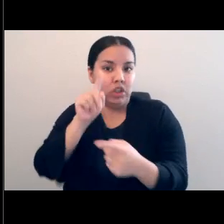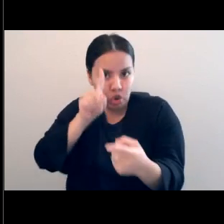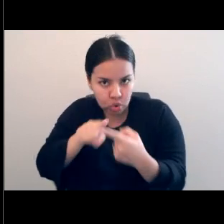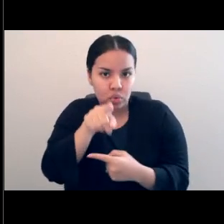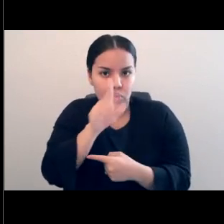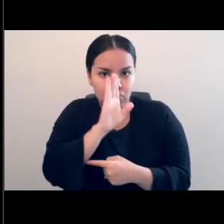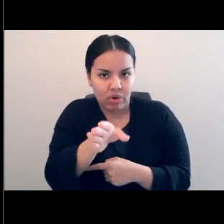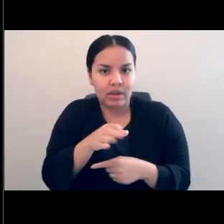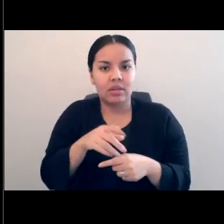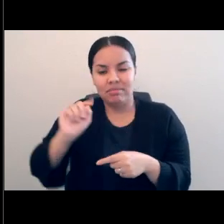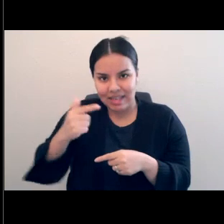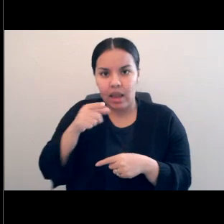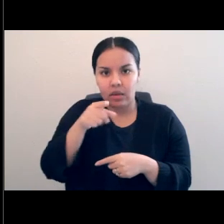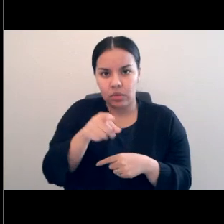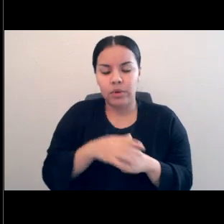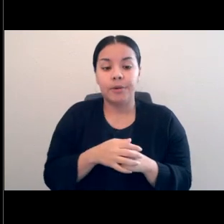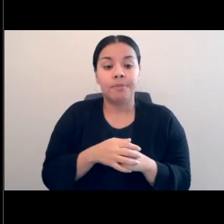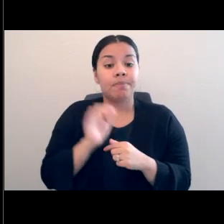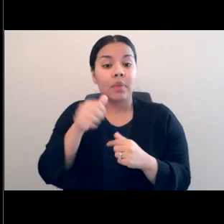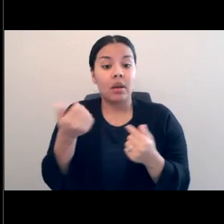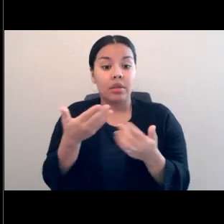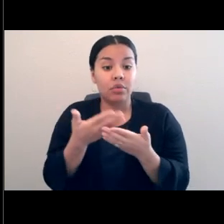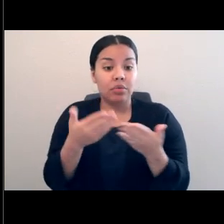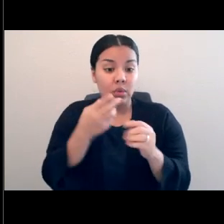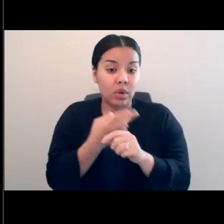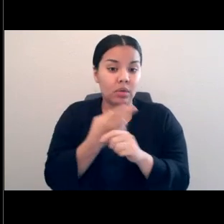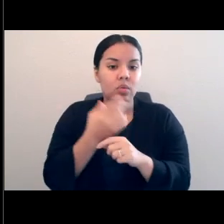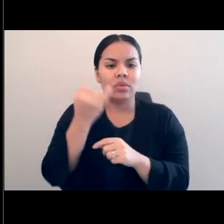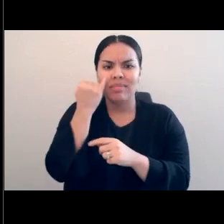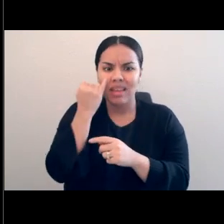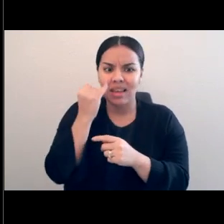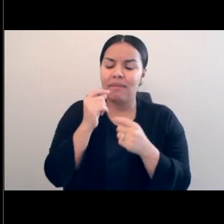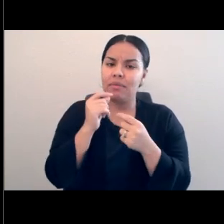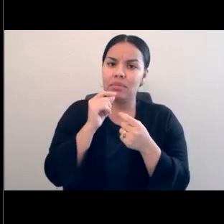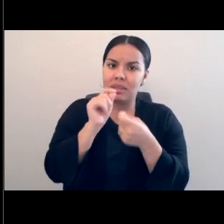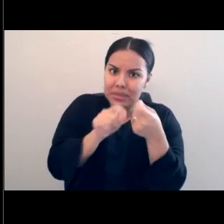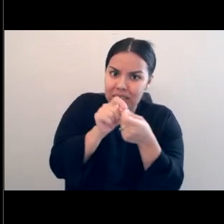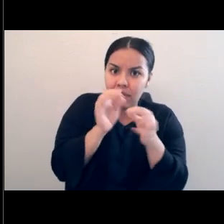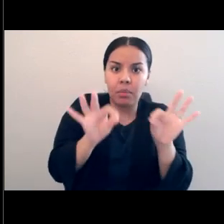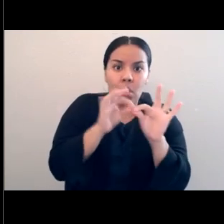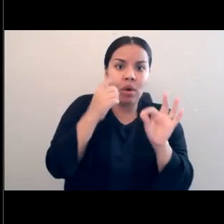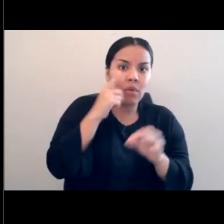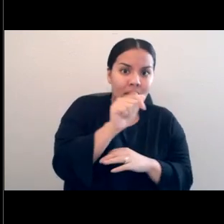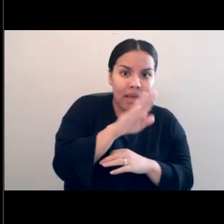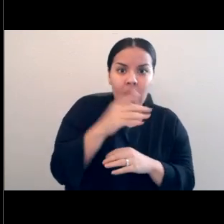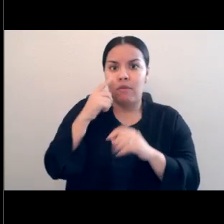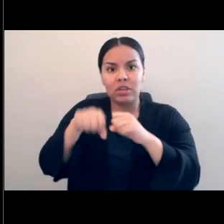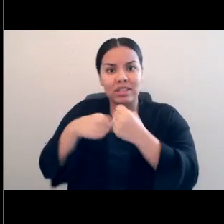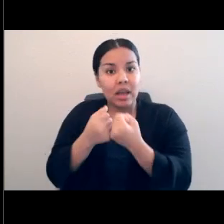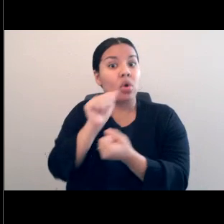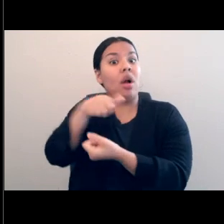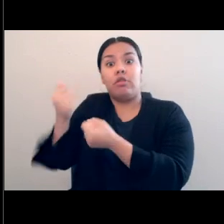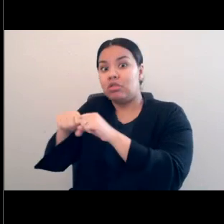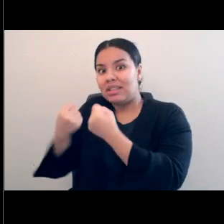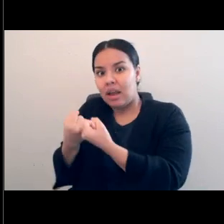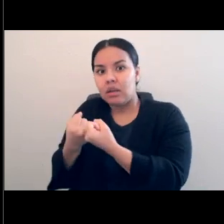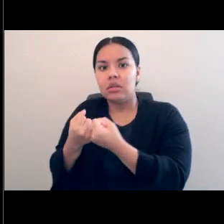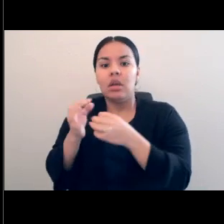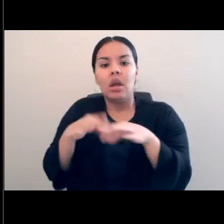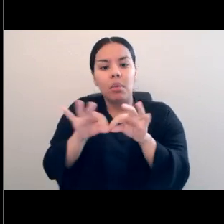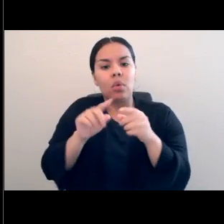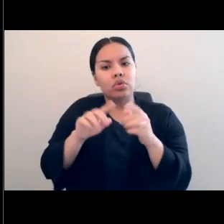Another thing you can use is, so if this is particularly important for labs or the society or other societies, you want to amplify research that's relevant